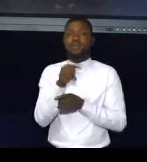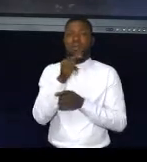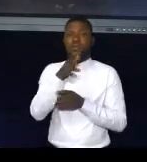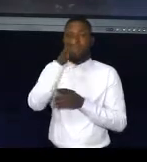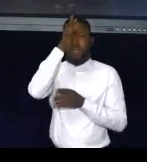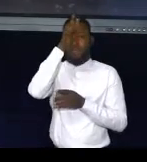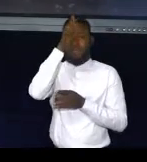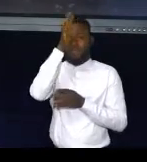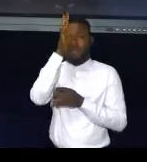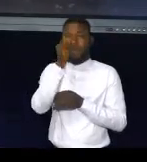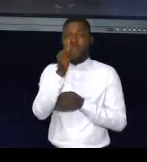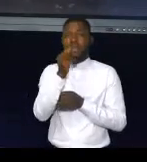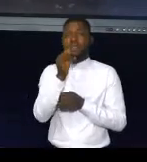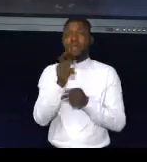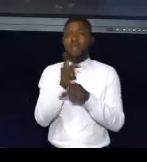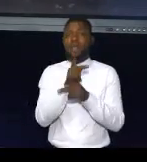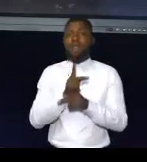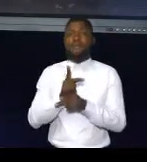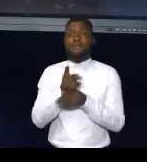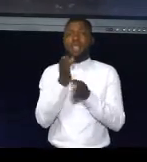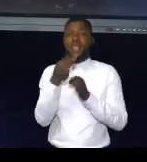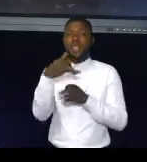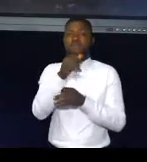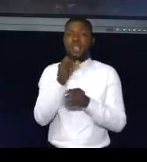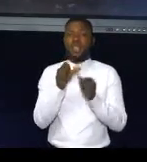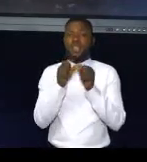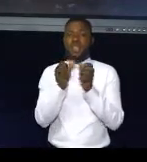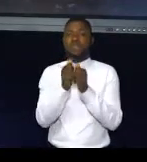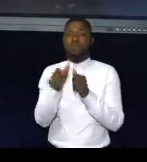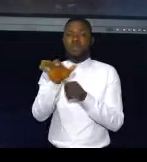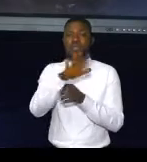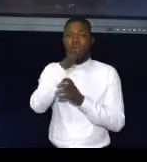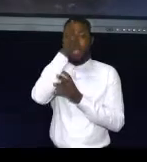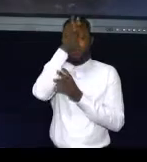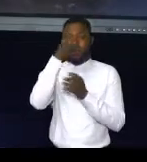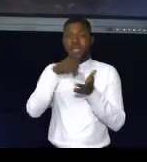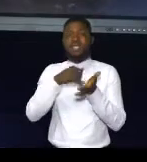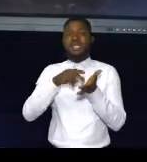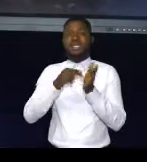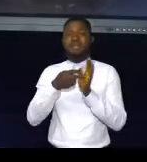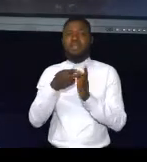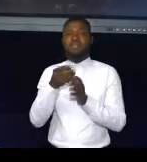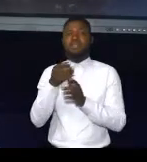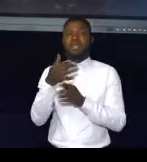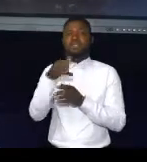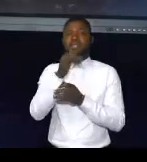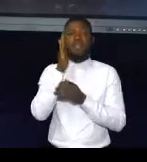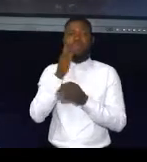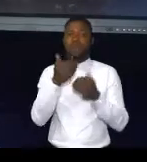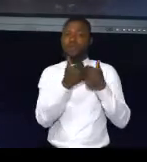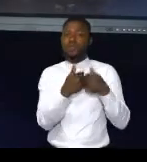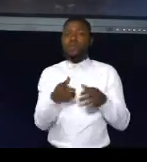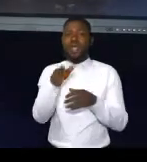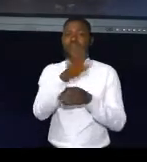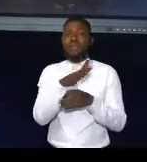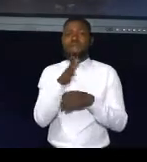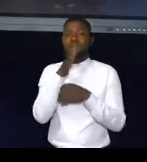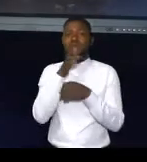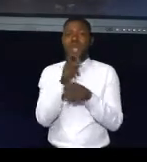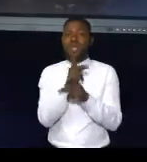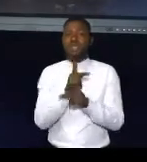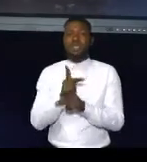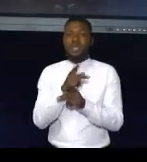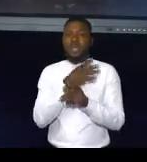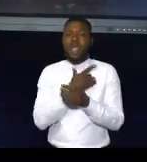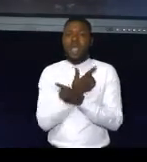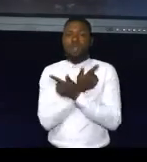required fatherly upbringing. If they stay with their father, it means they will lose their motherly